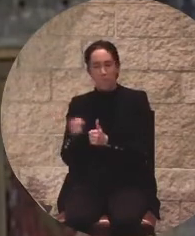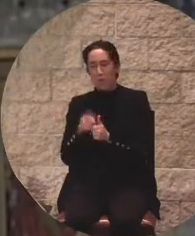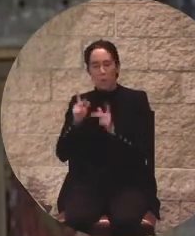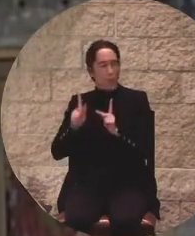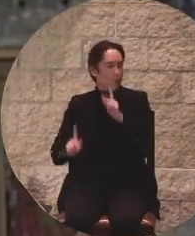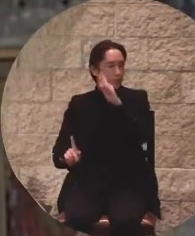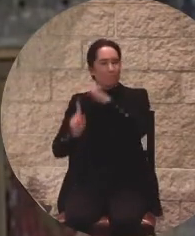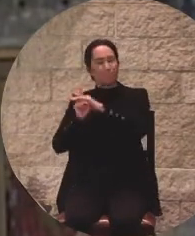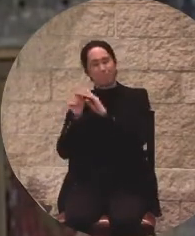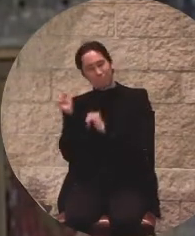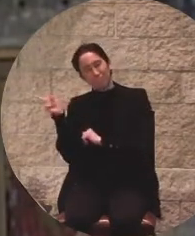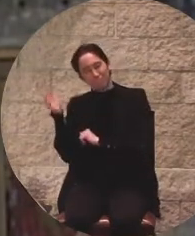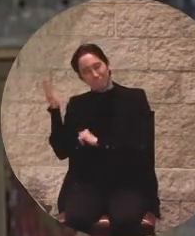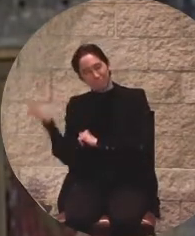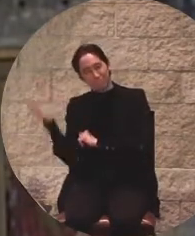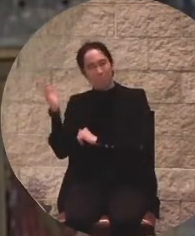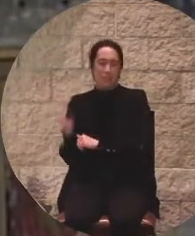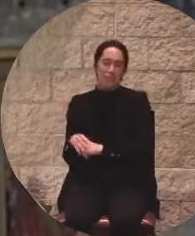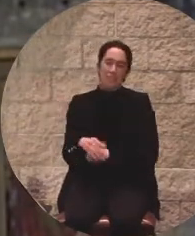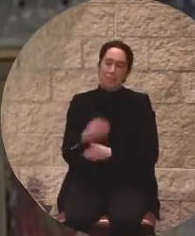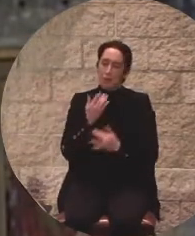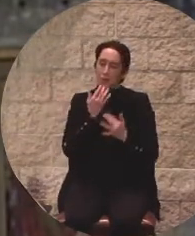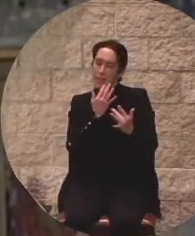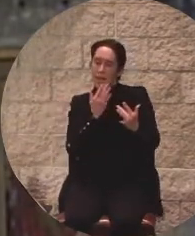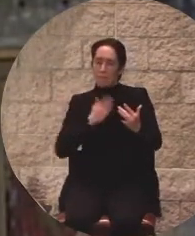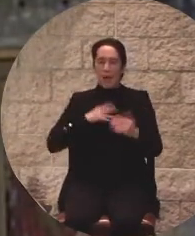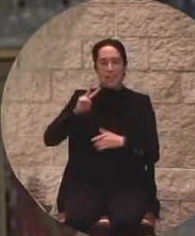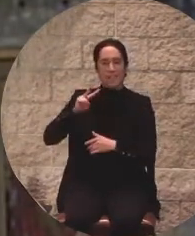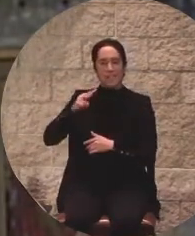favorite Christmas song, Dane Stauffer.